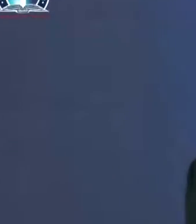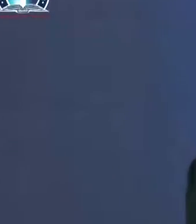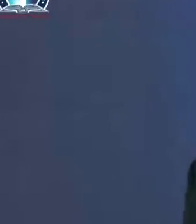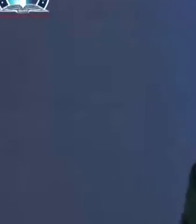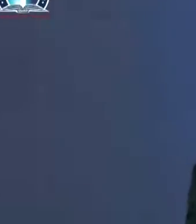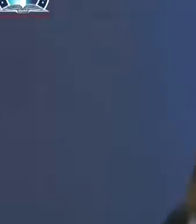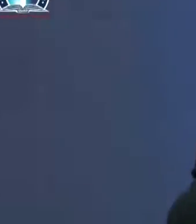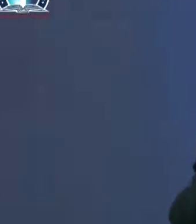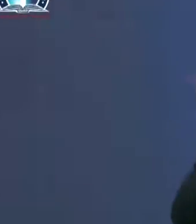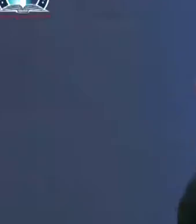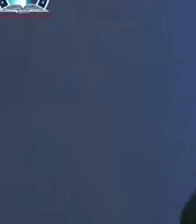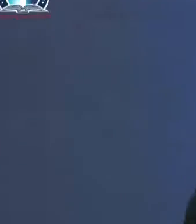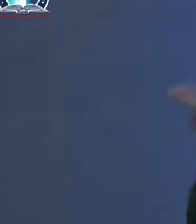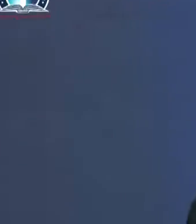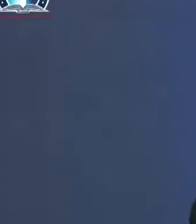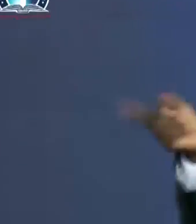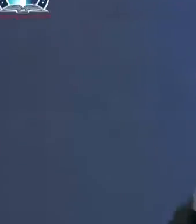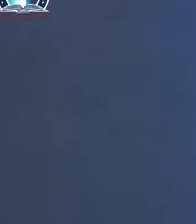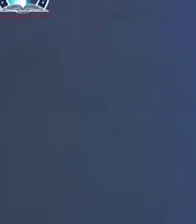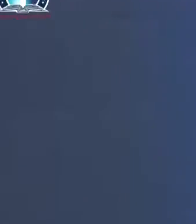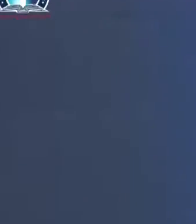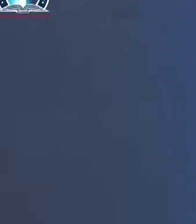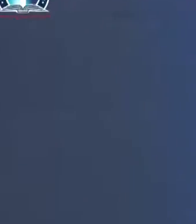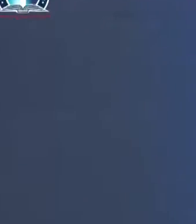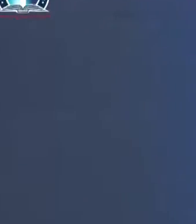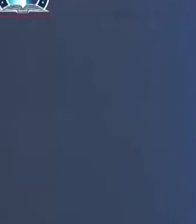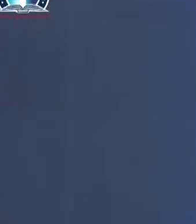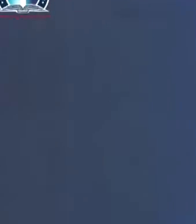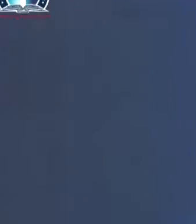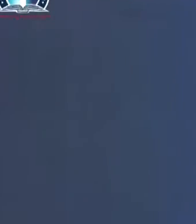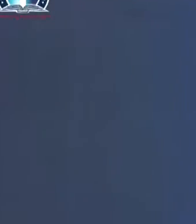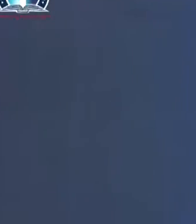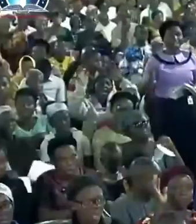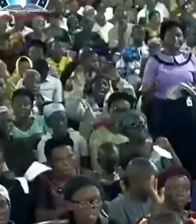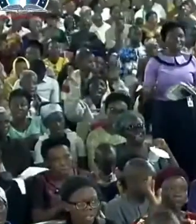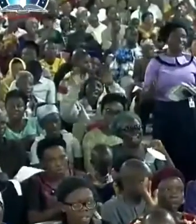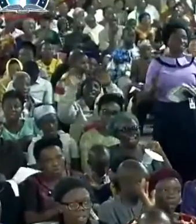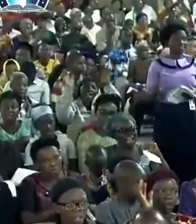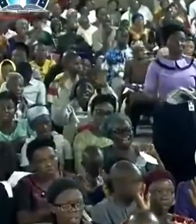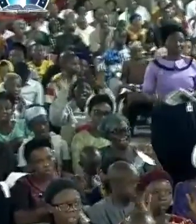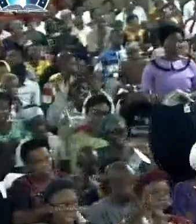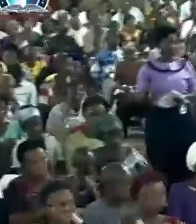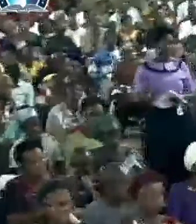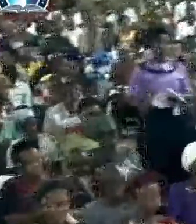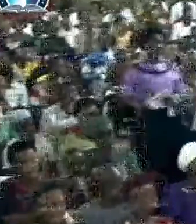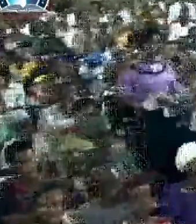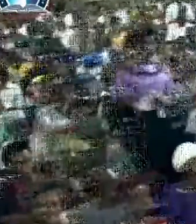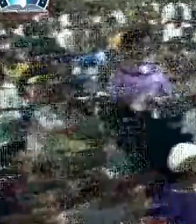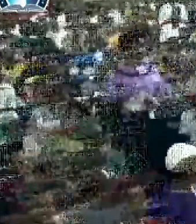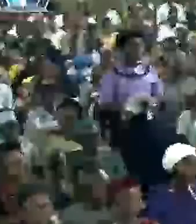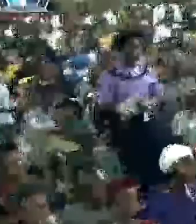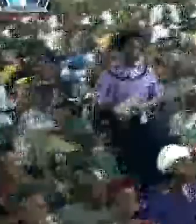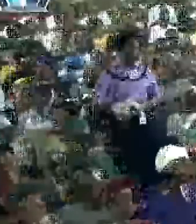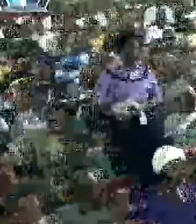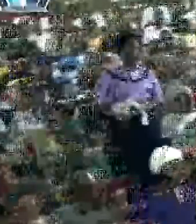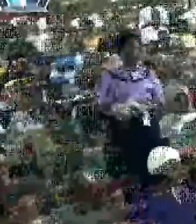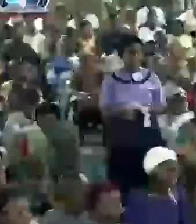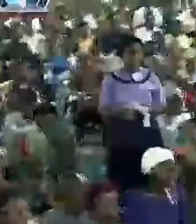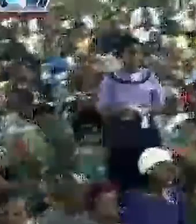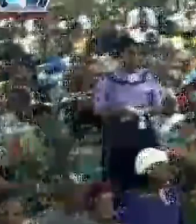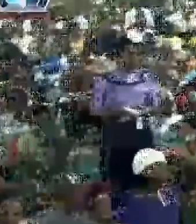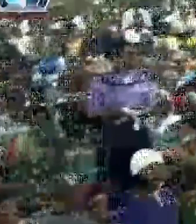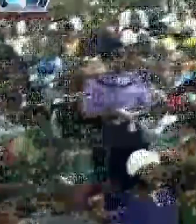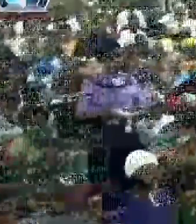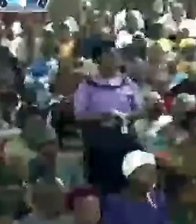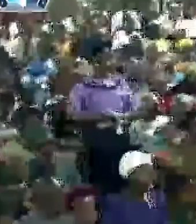come today, there will be no disappointment in your life. She had heard of Jesus and